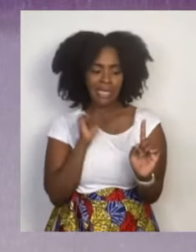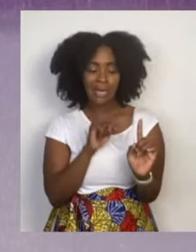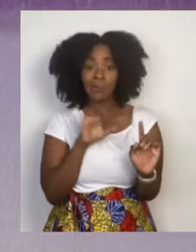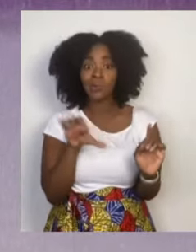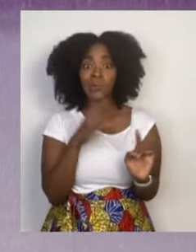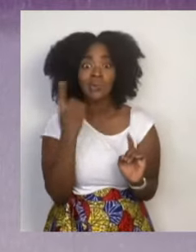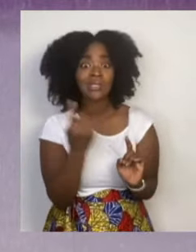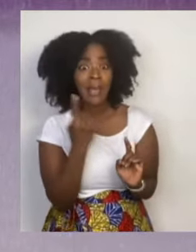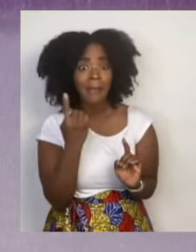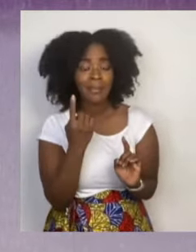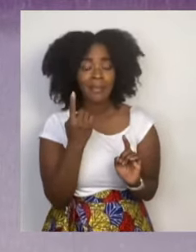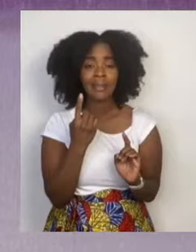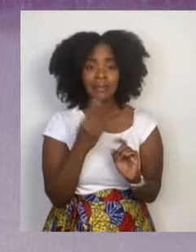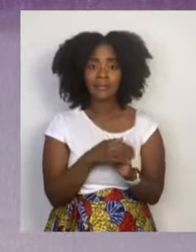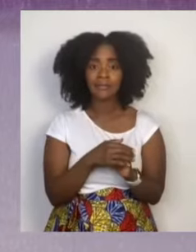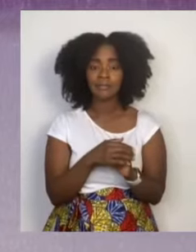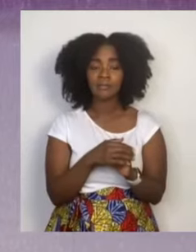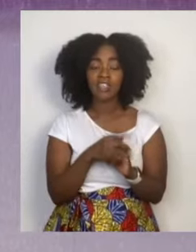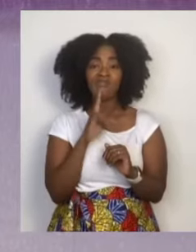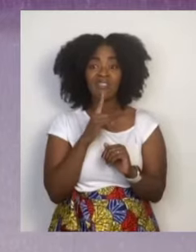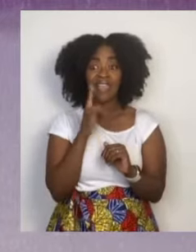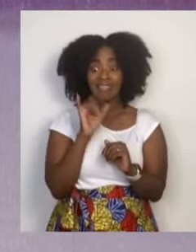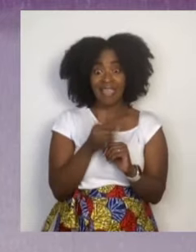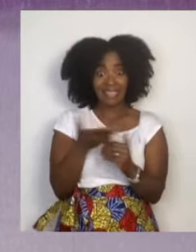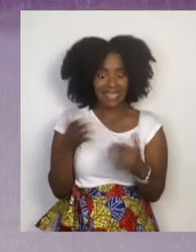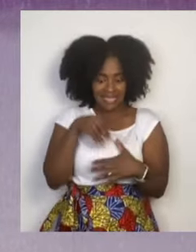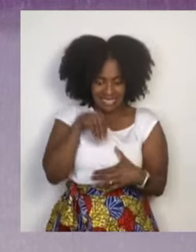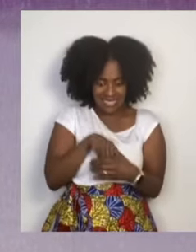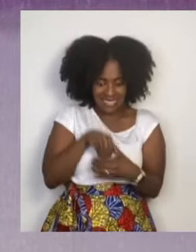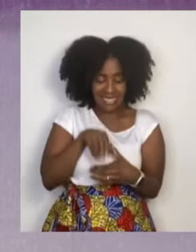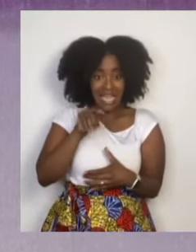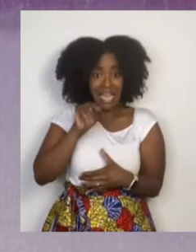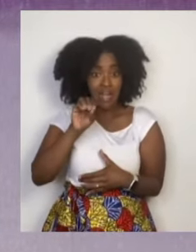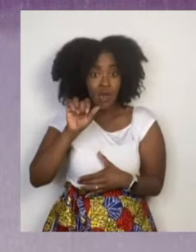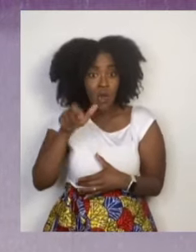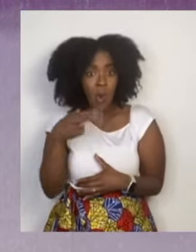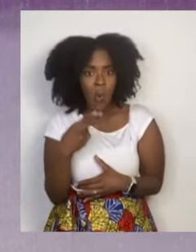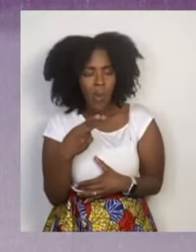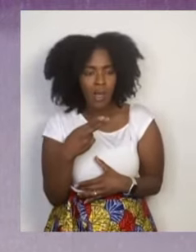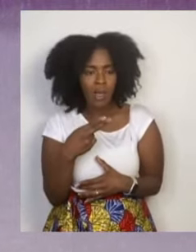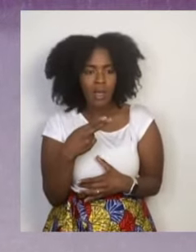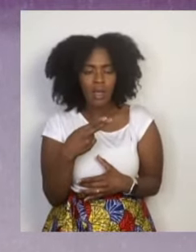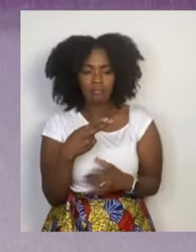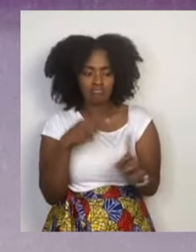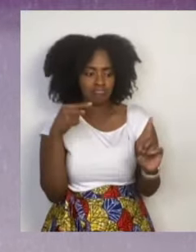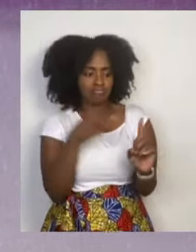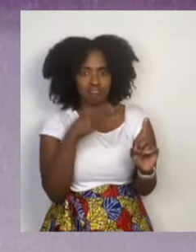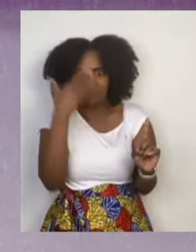Noah that Noah didn't even know was there yet.